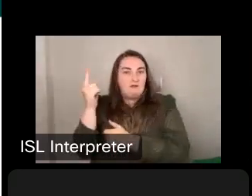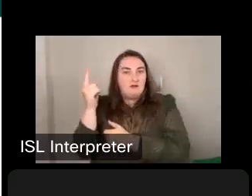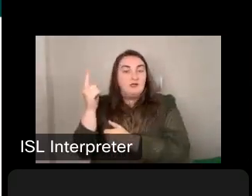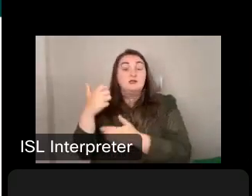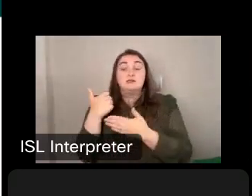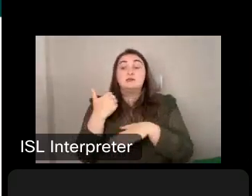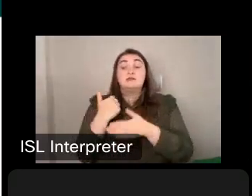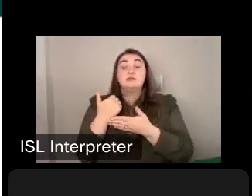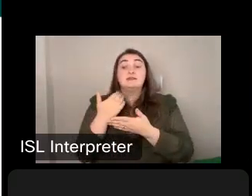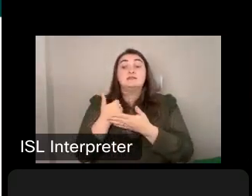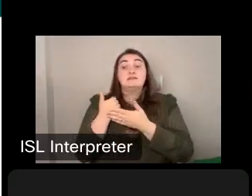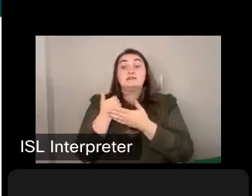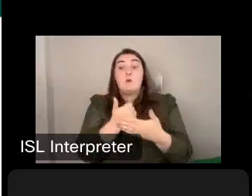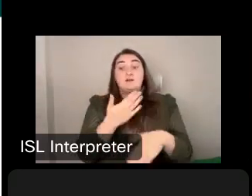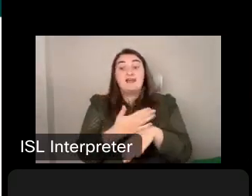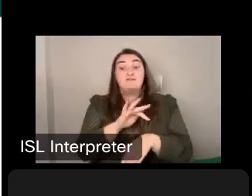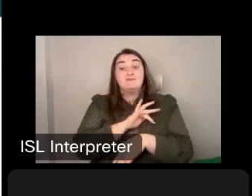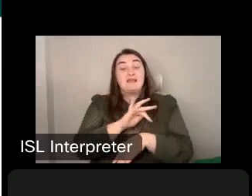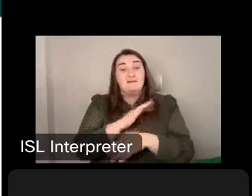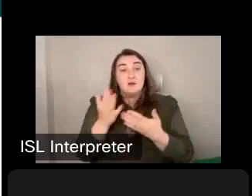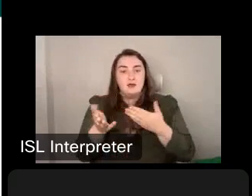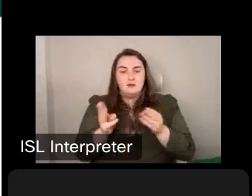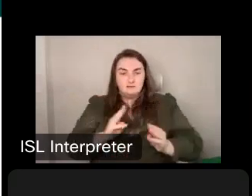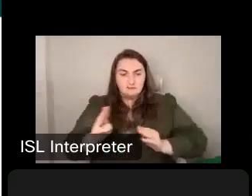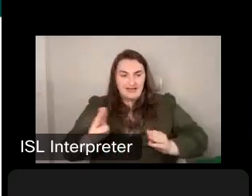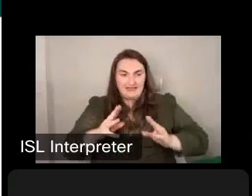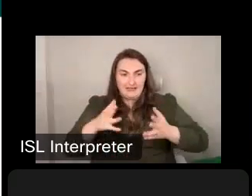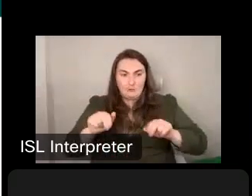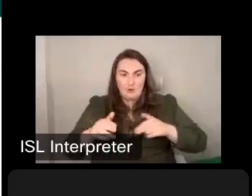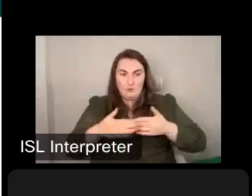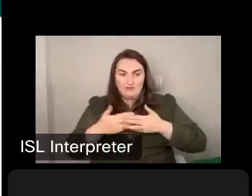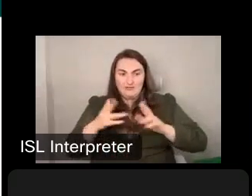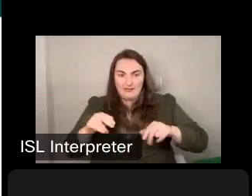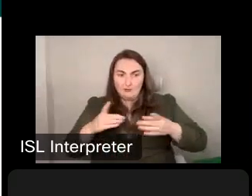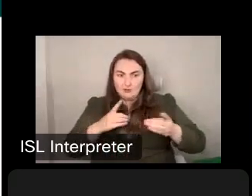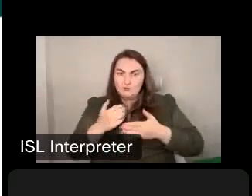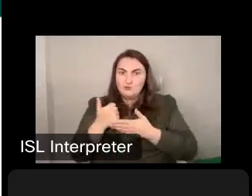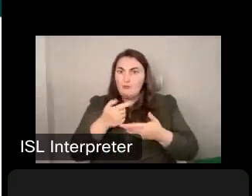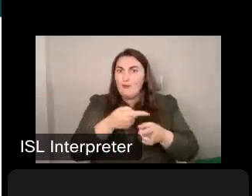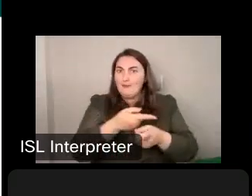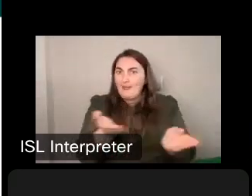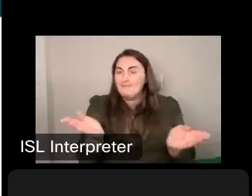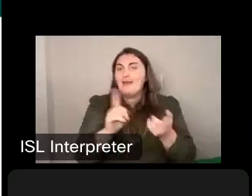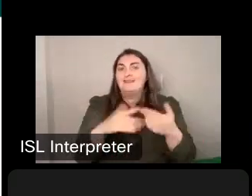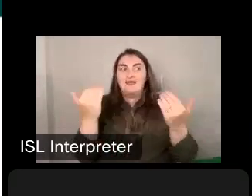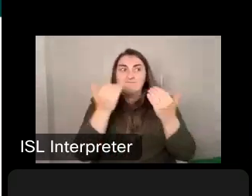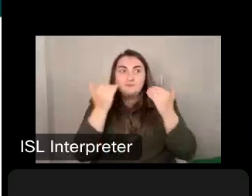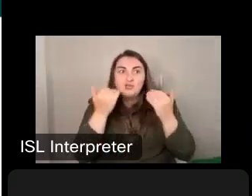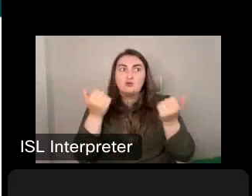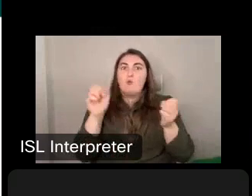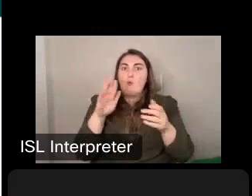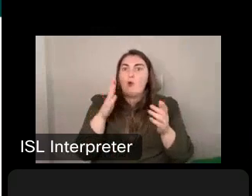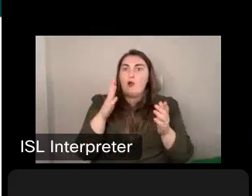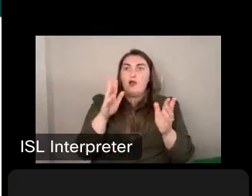Supporting staff themselves, what can we practically do to support people, and what information and signposting is available.